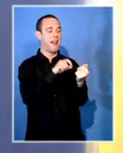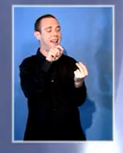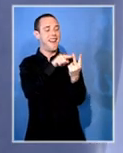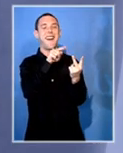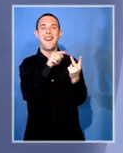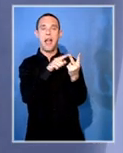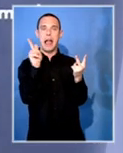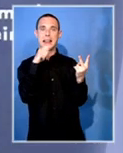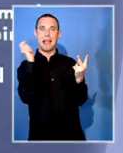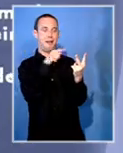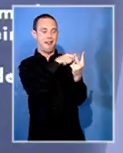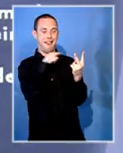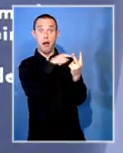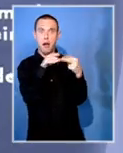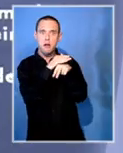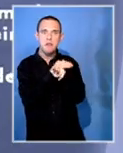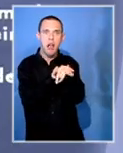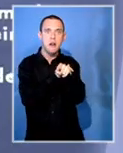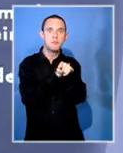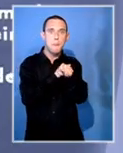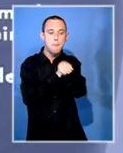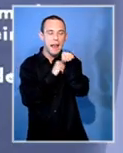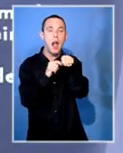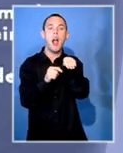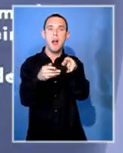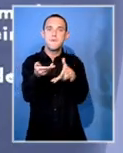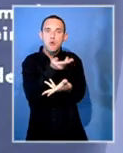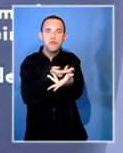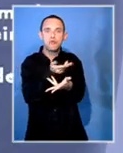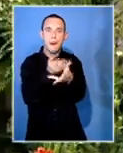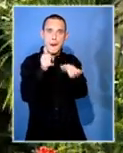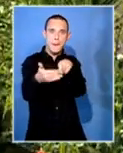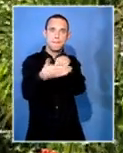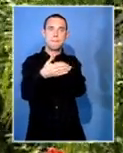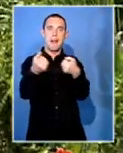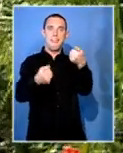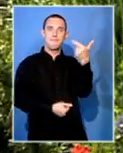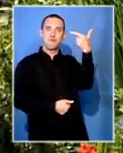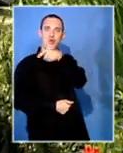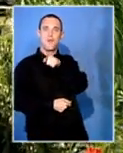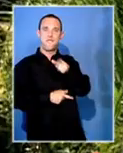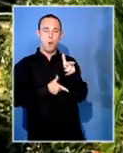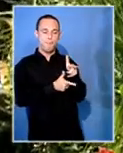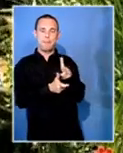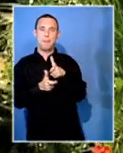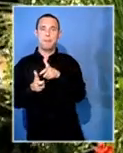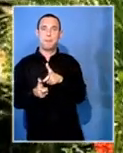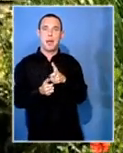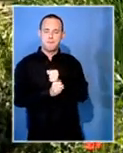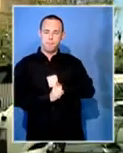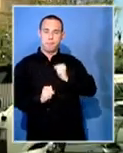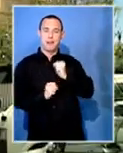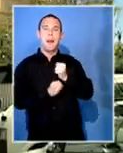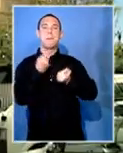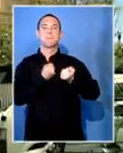at a bank to complete a transaction to purchase the car allegedly used to transport the terrorists, explosives and weapons to the